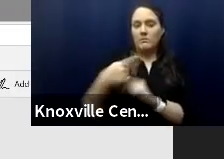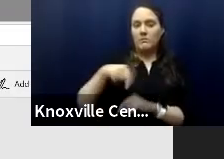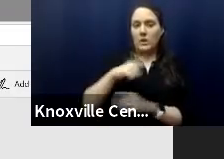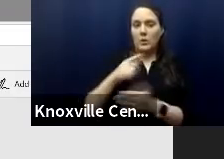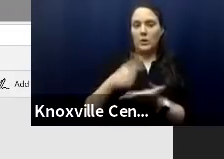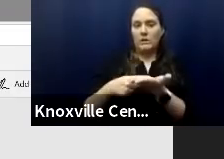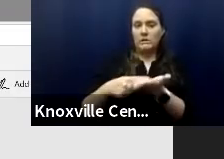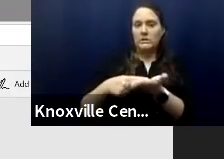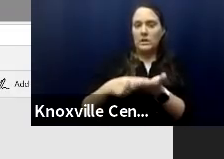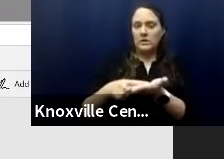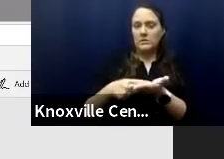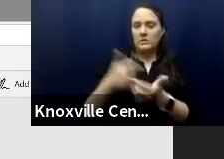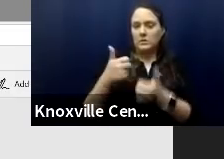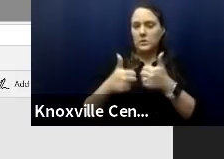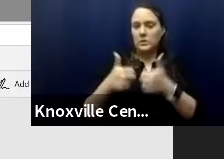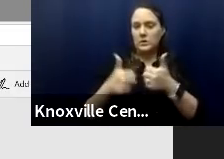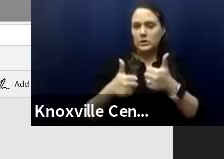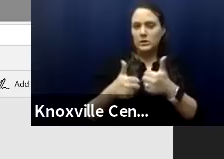discussing?